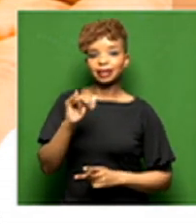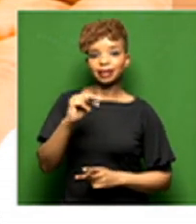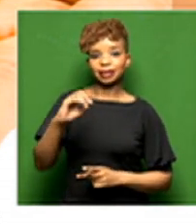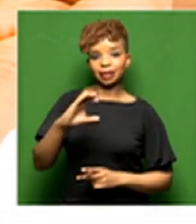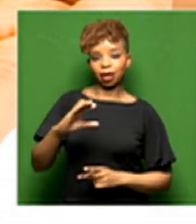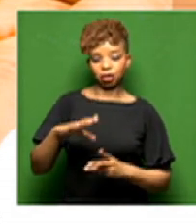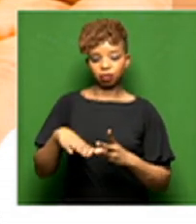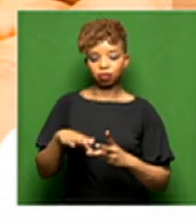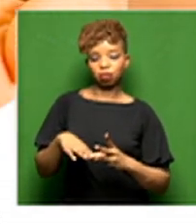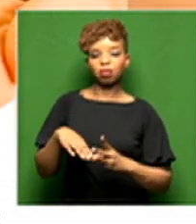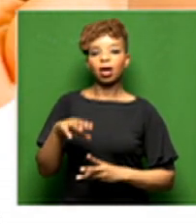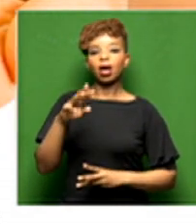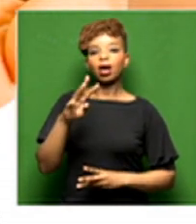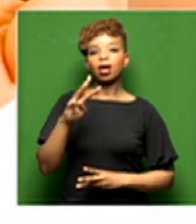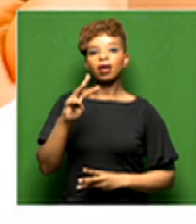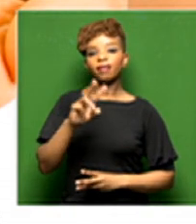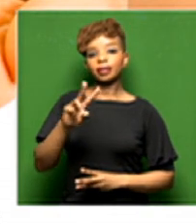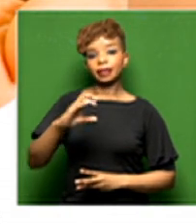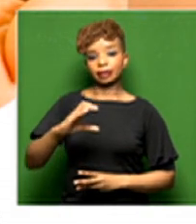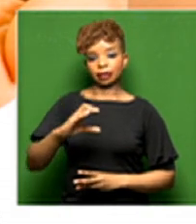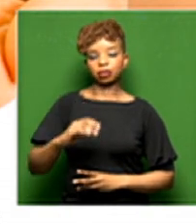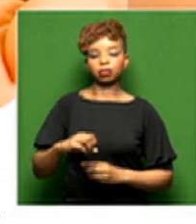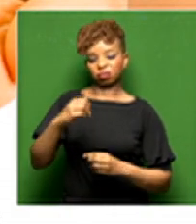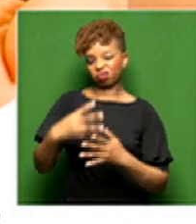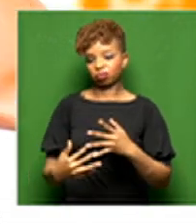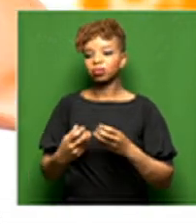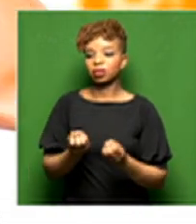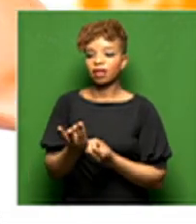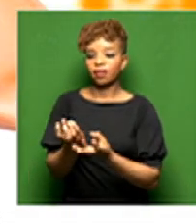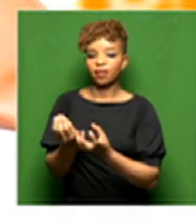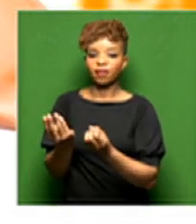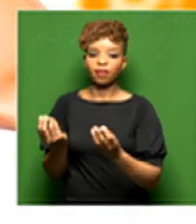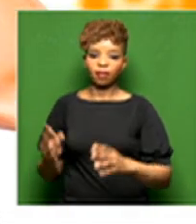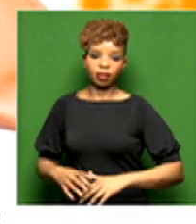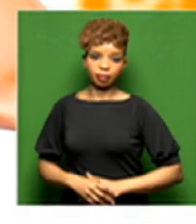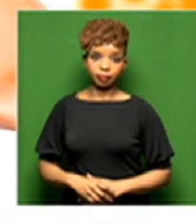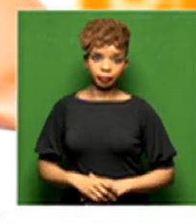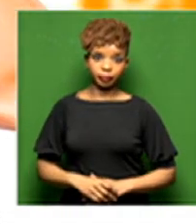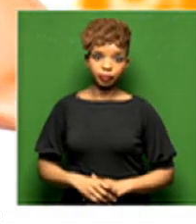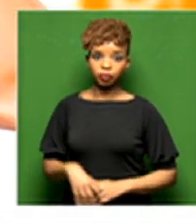C. So what were the considerations for focusing on this community in the Eastern Cape?